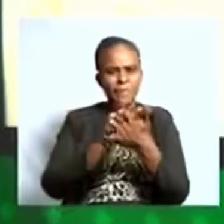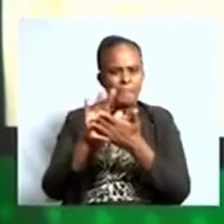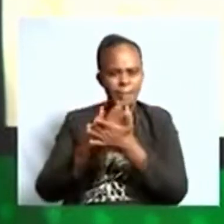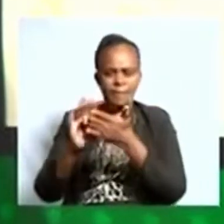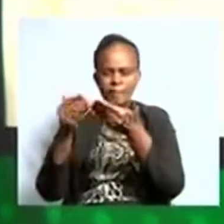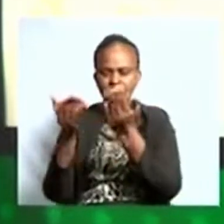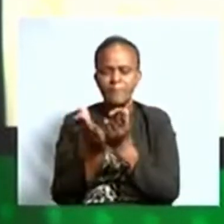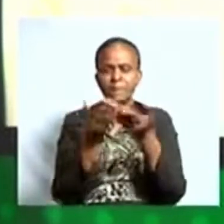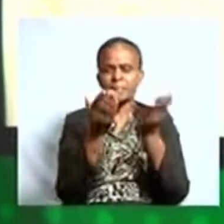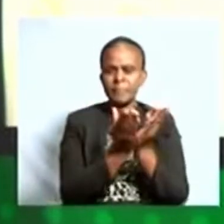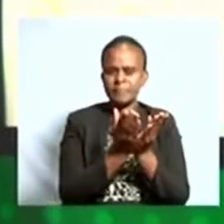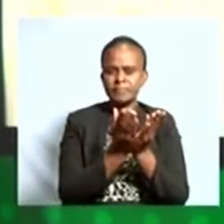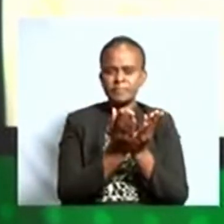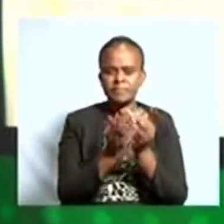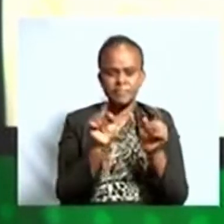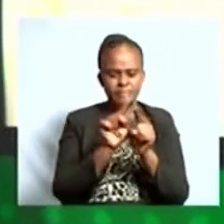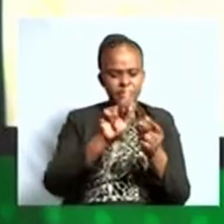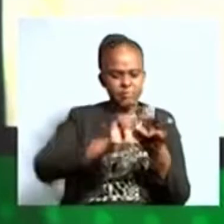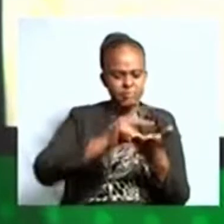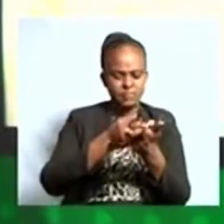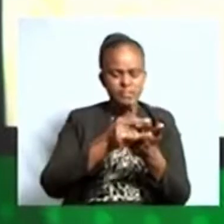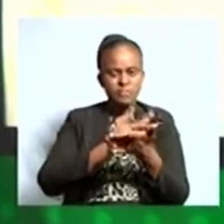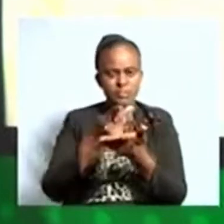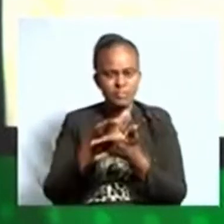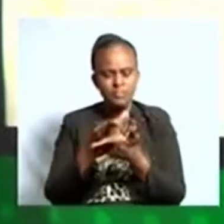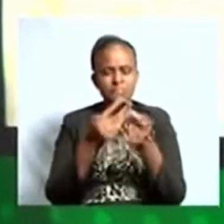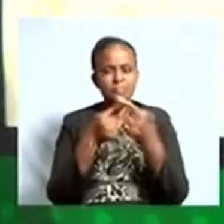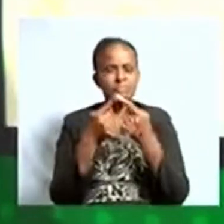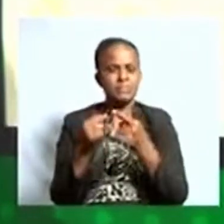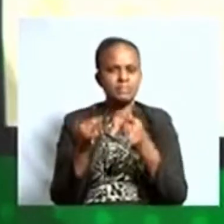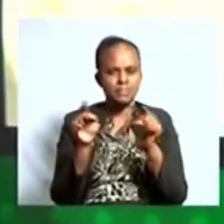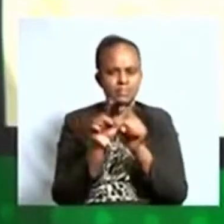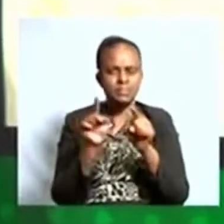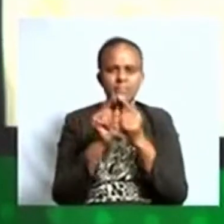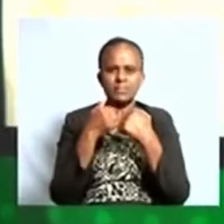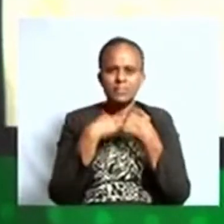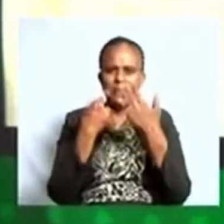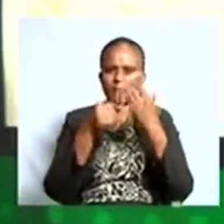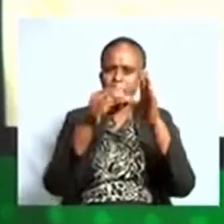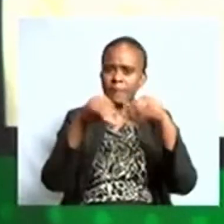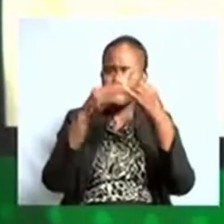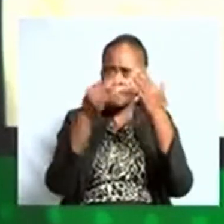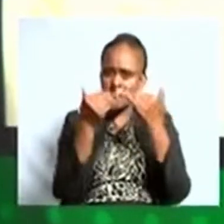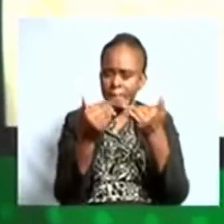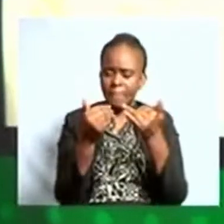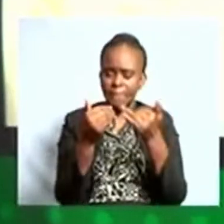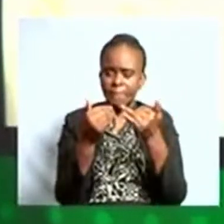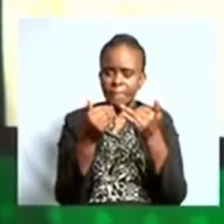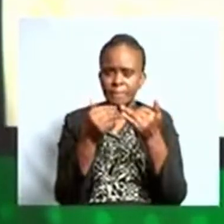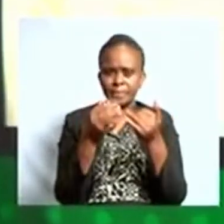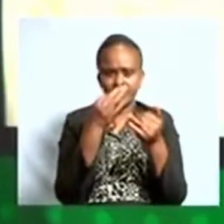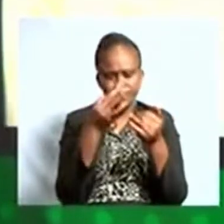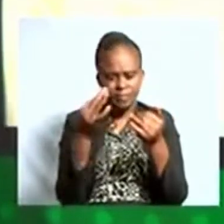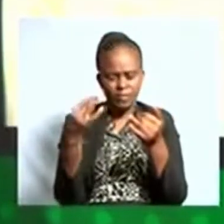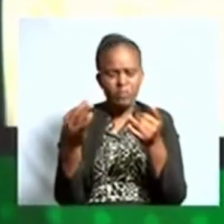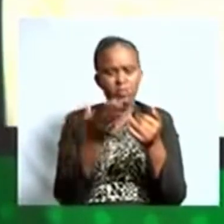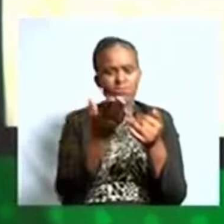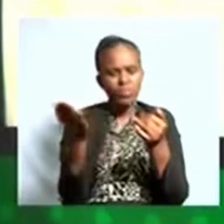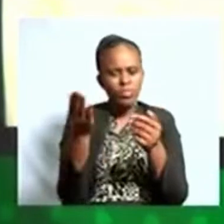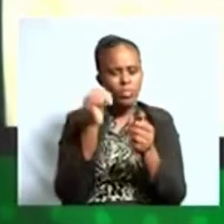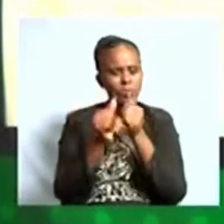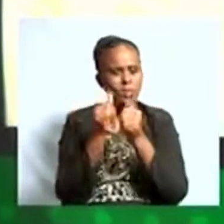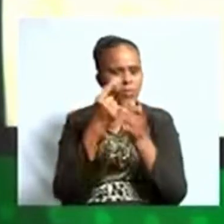plates and the kitchen utensils, they are being given a facility there